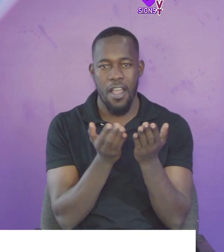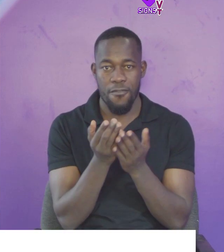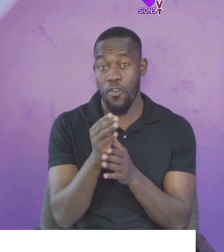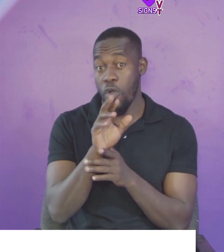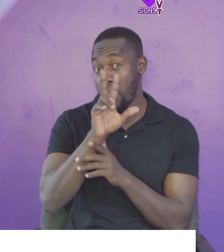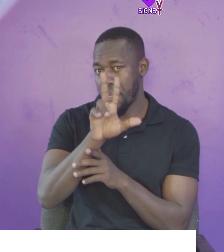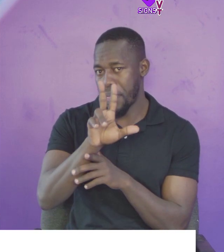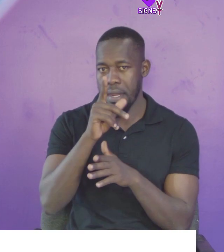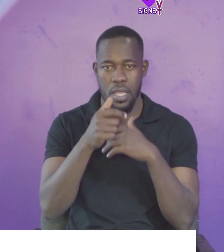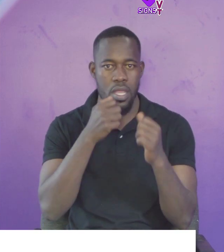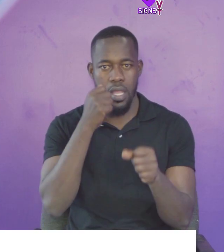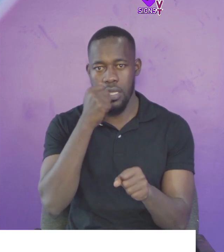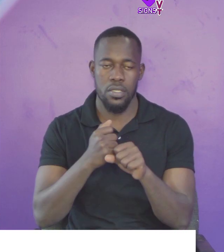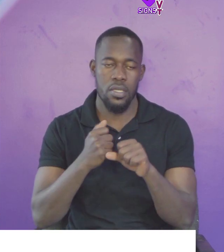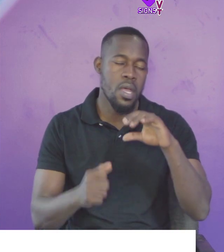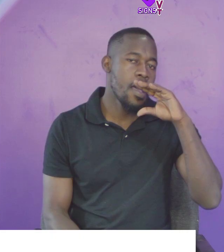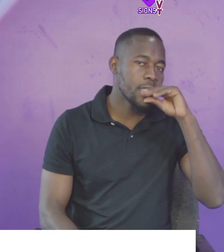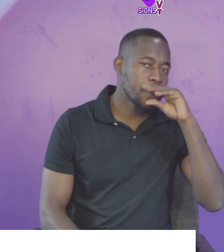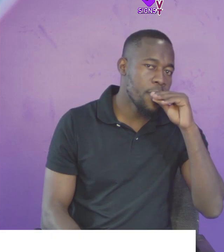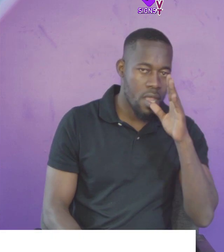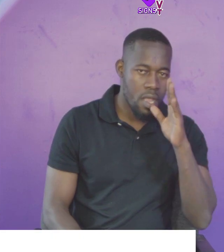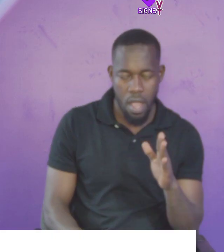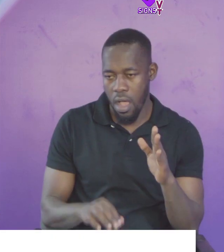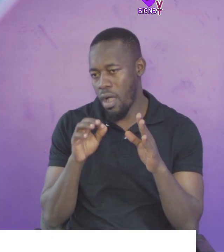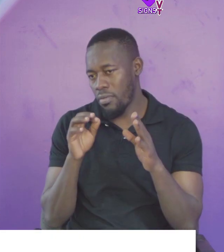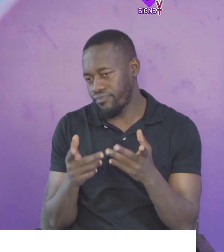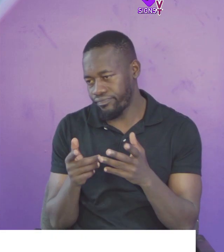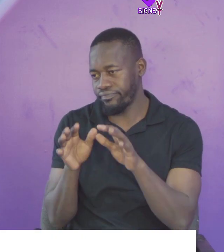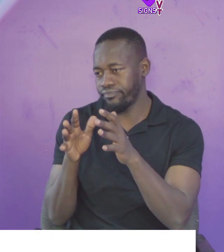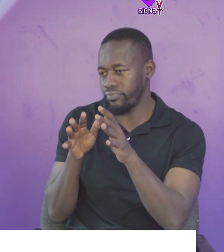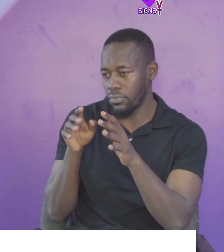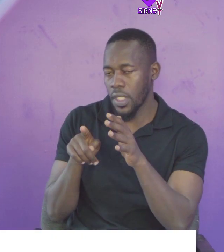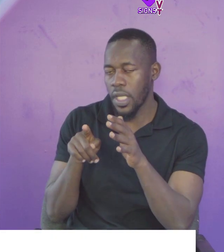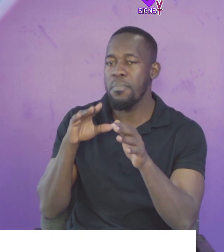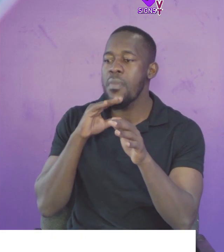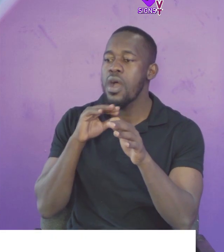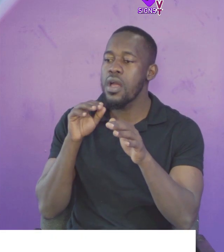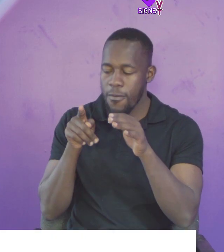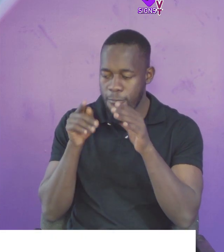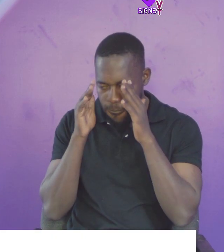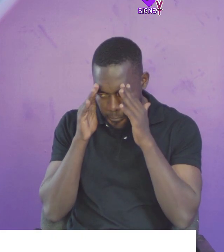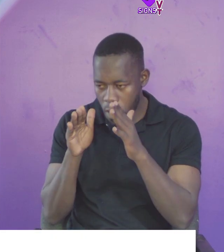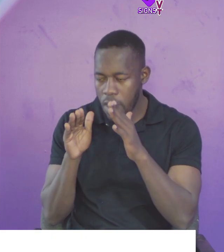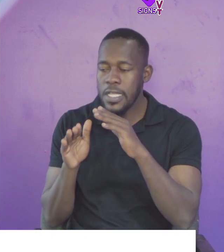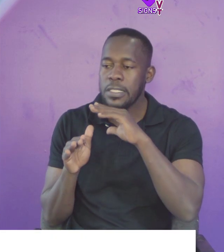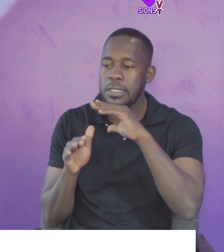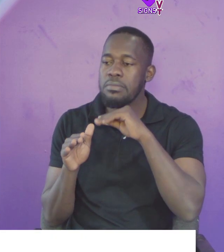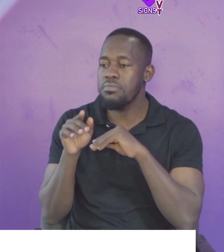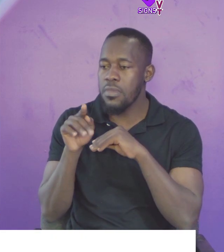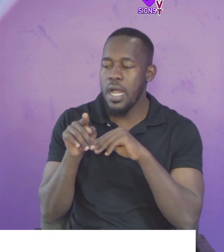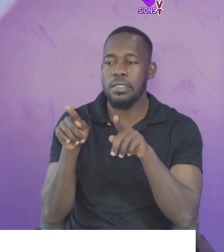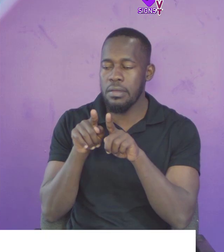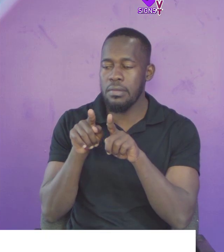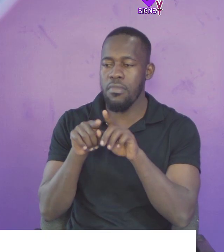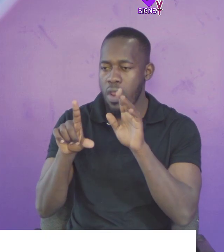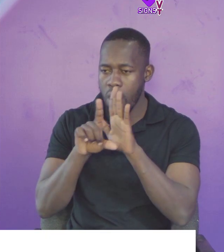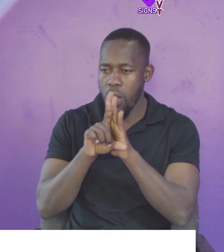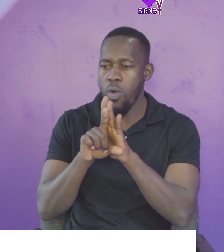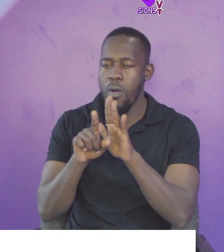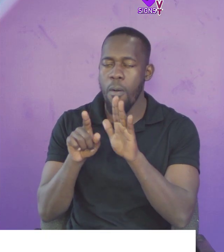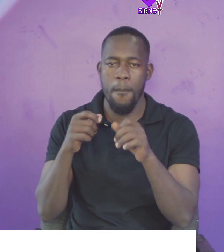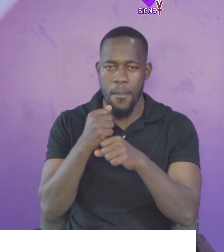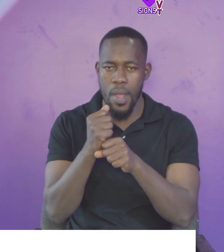years. Speaker Wetangula eulogized him as a committed and a devoted legislator, noting that his